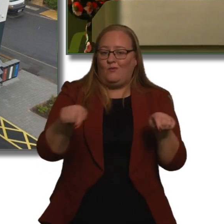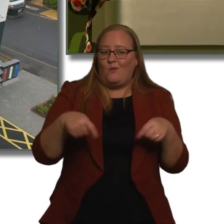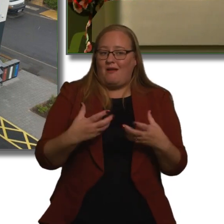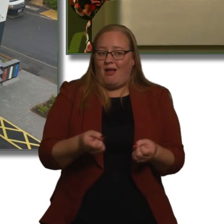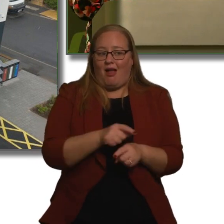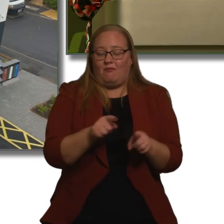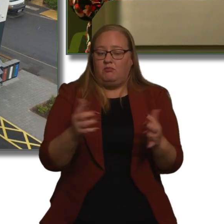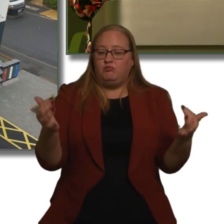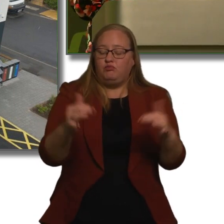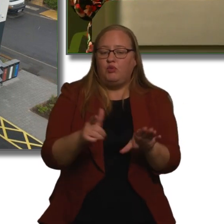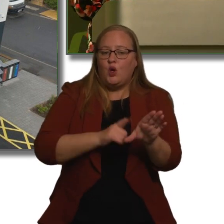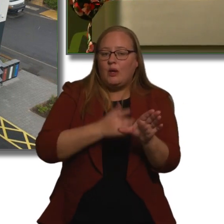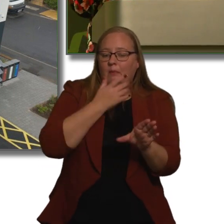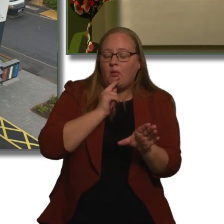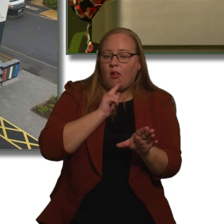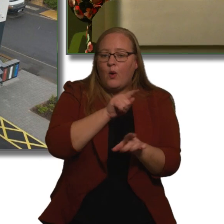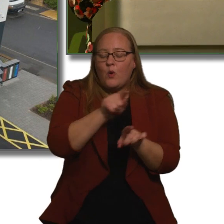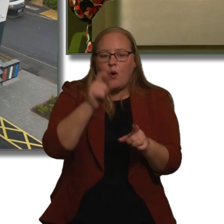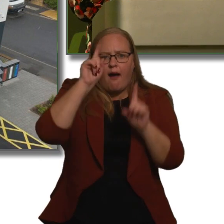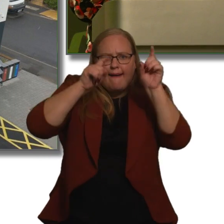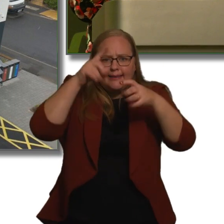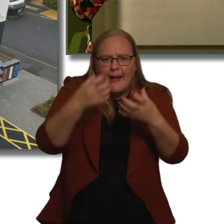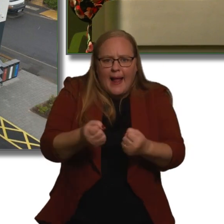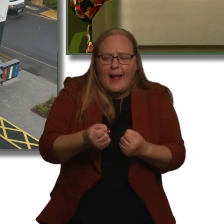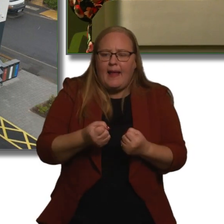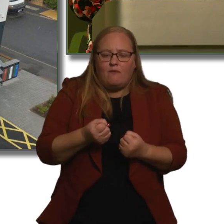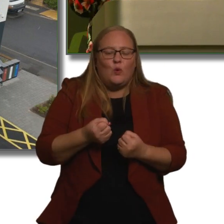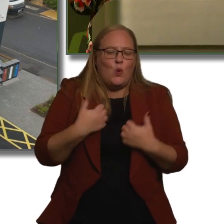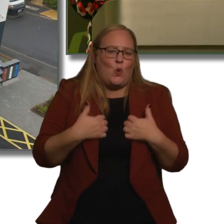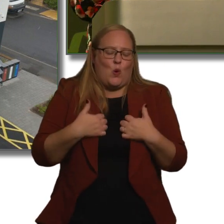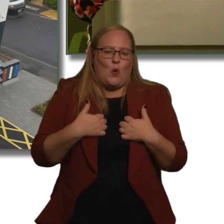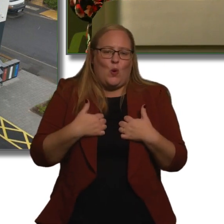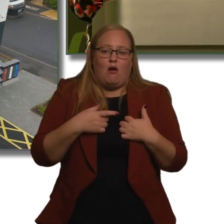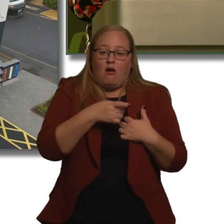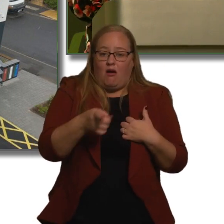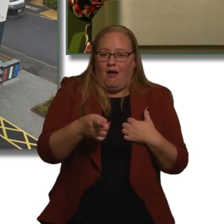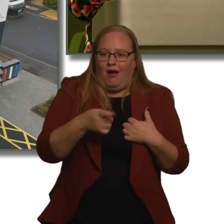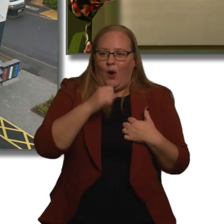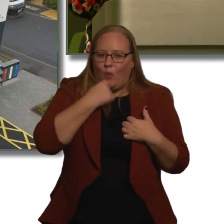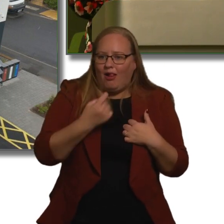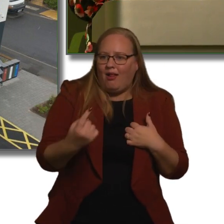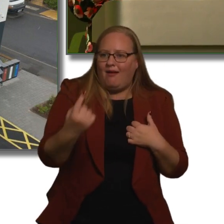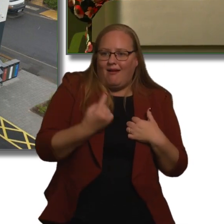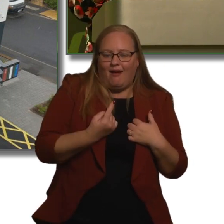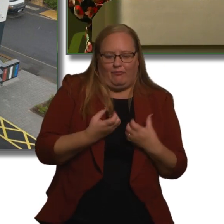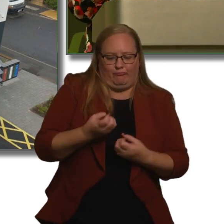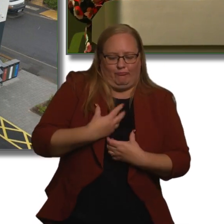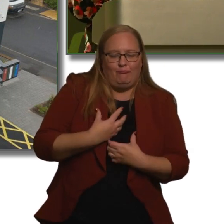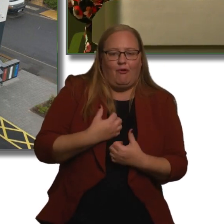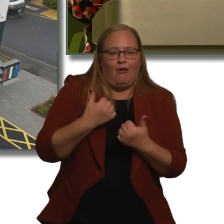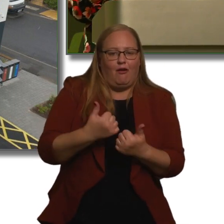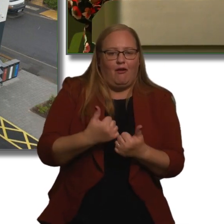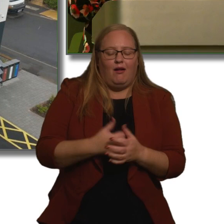evening bursting with ideas and not afraid to come forward to ask for permission. And I say ask